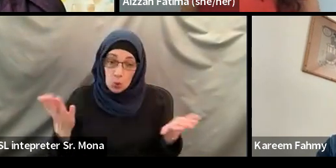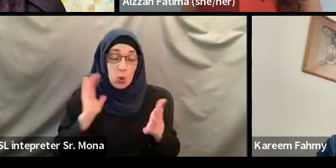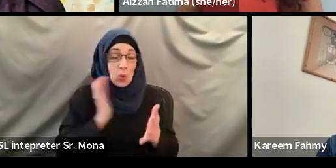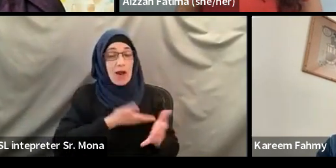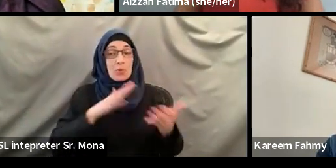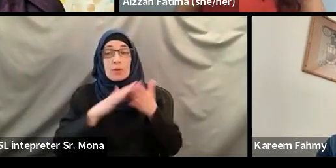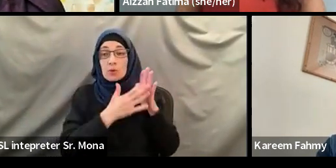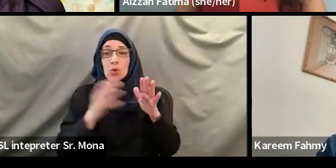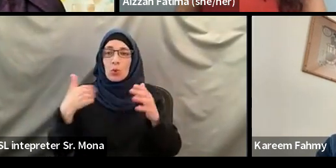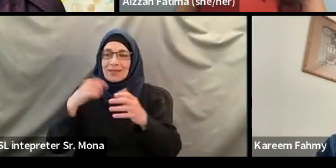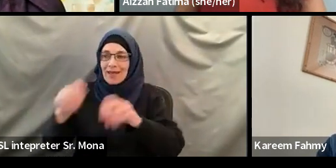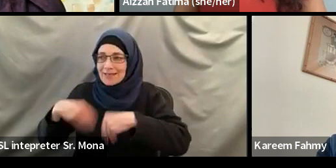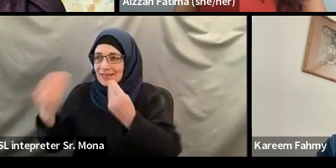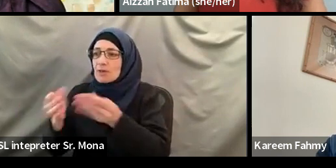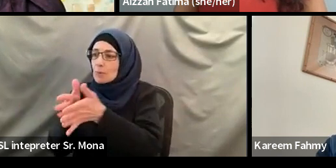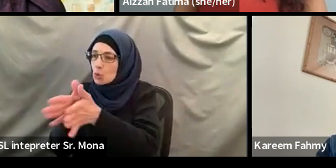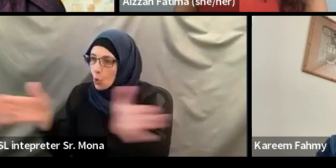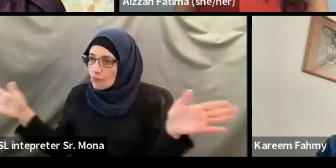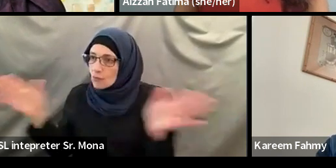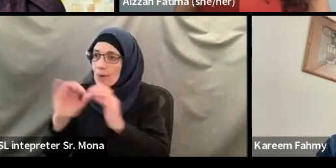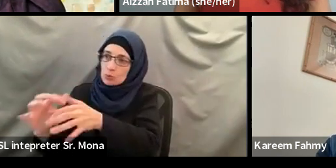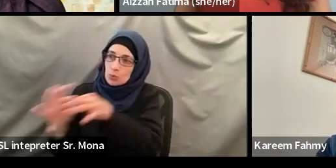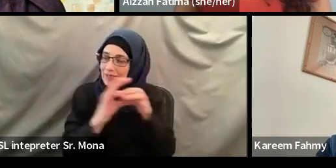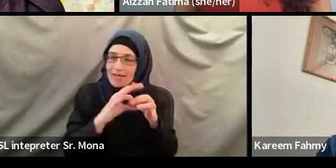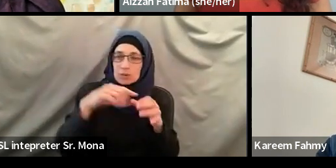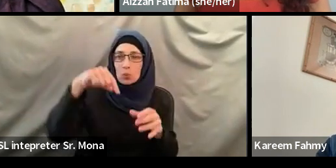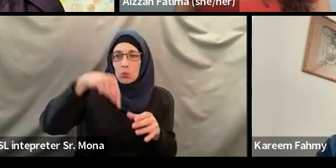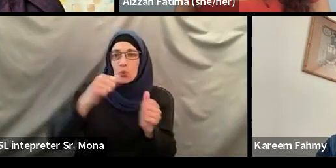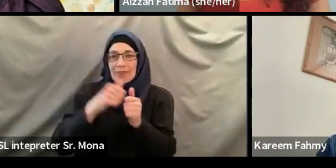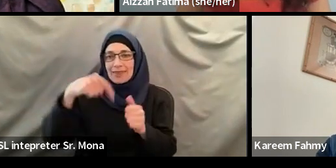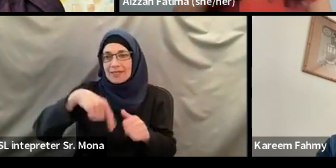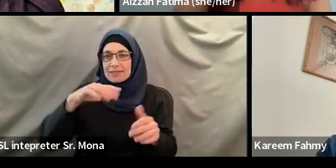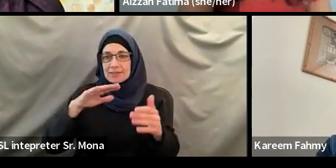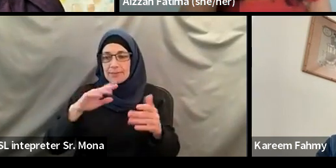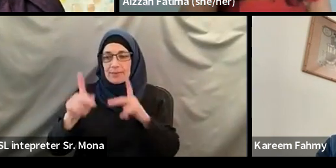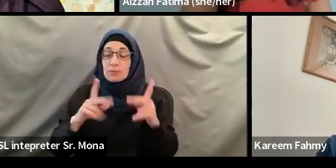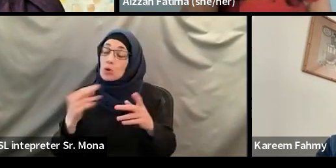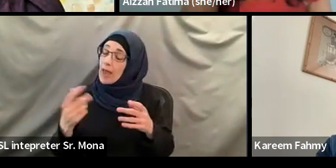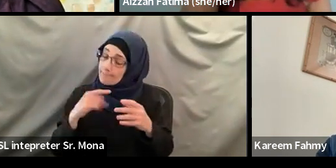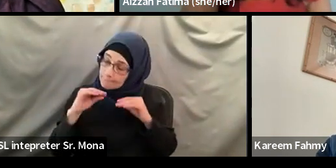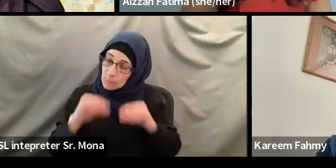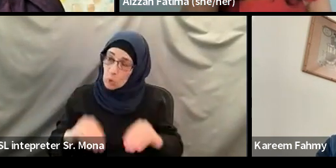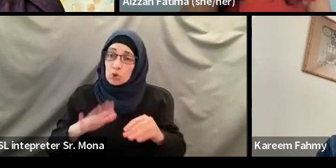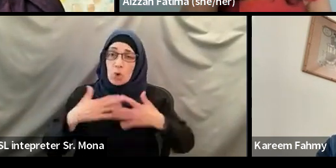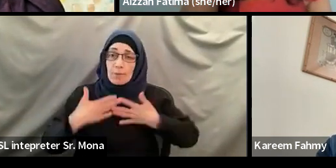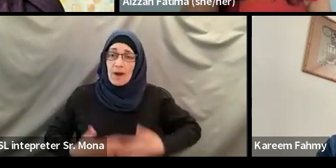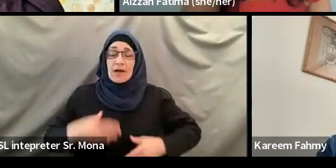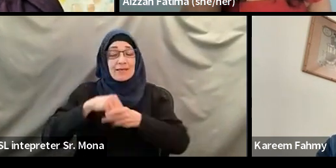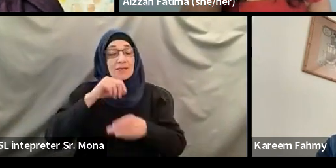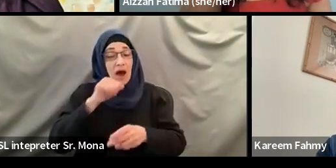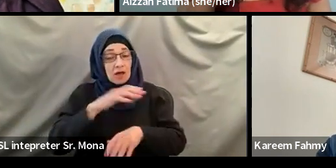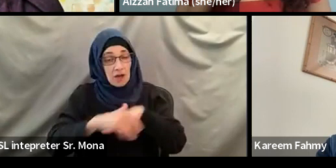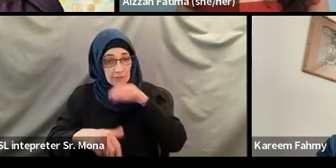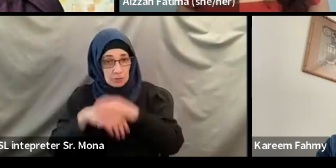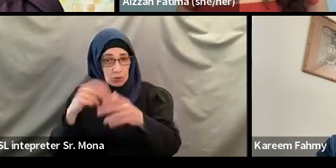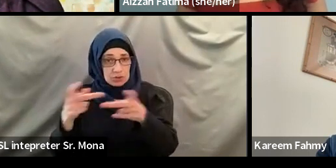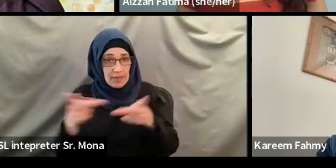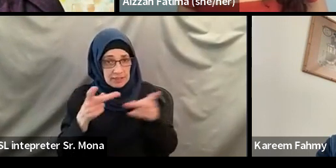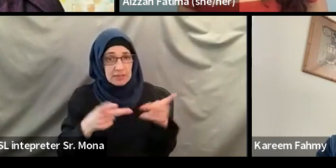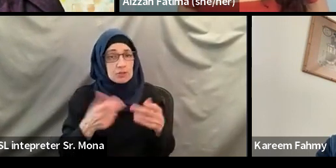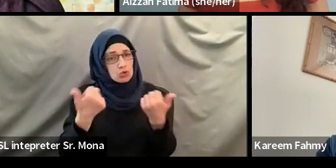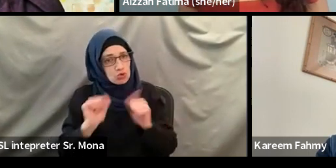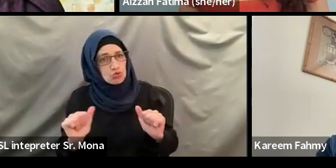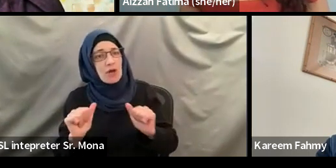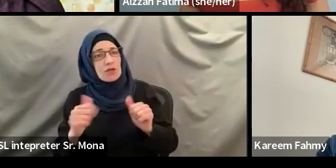to connect with these people and be willing to put our bodies, unfortunately, in uncomfortable spaces in order to make those cross-cultural